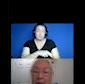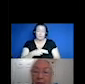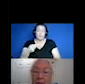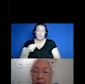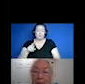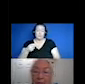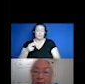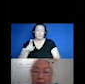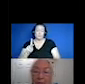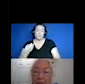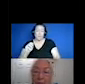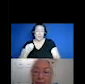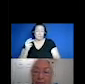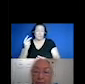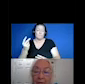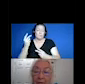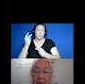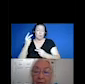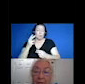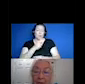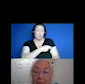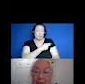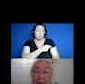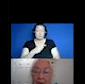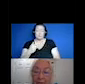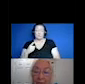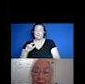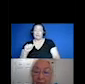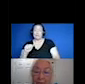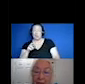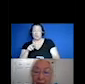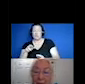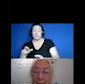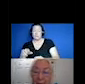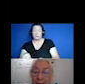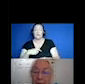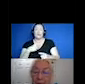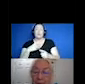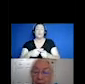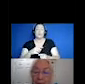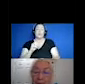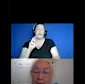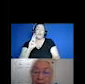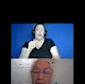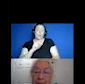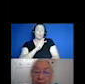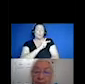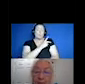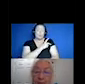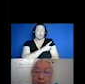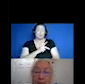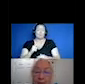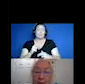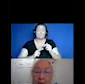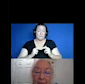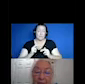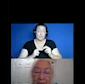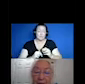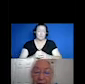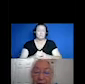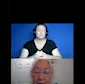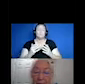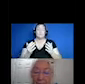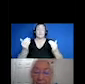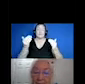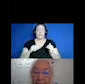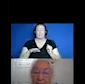Memorial Hospital in Gila River. And then I've listed the outpatient facilities. And then